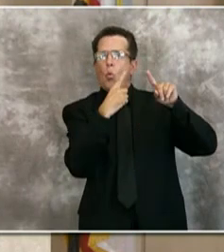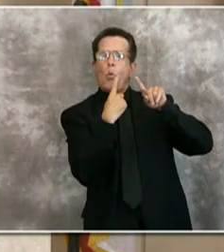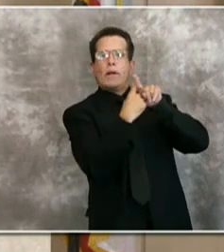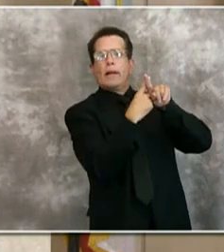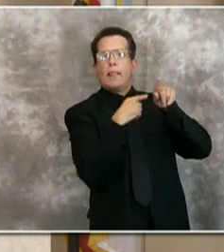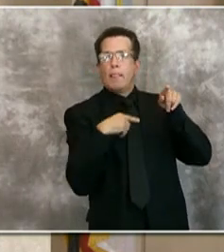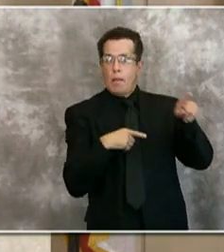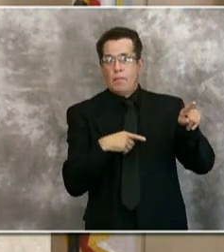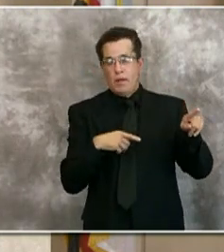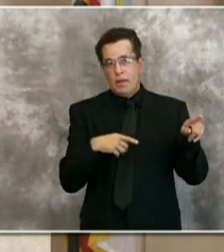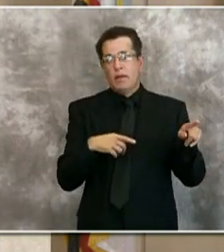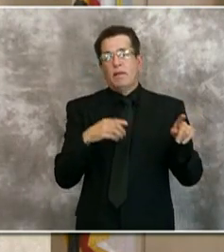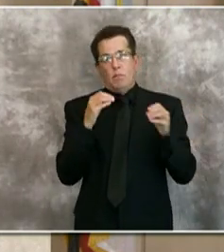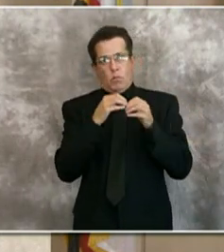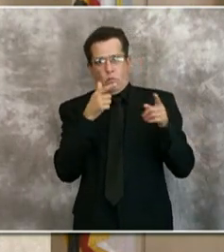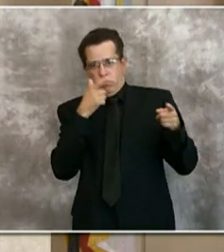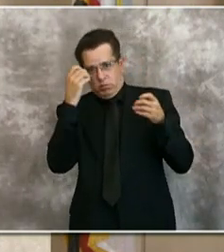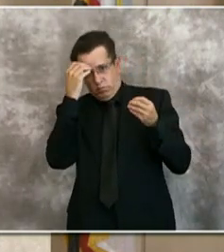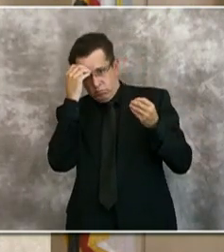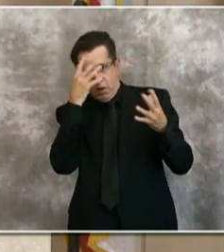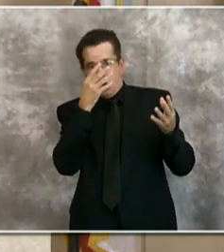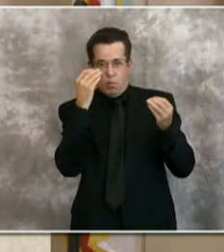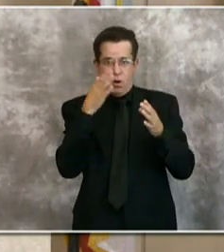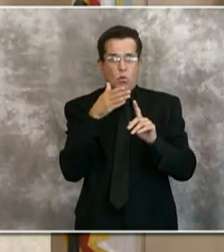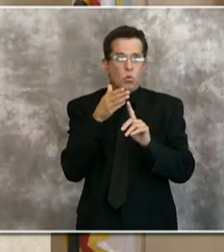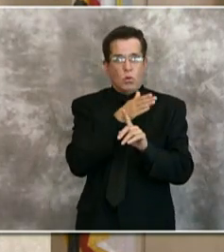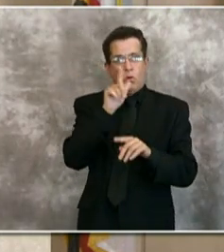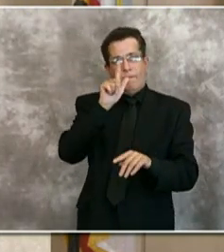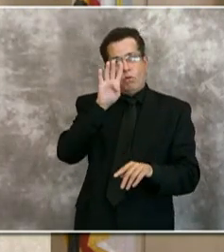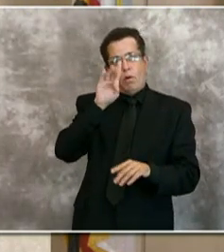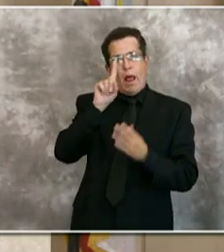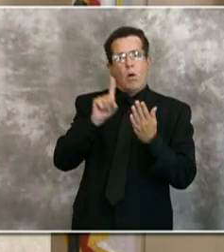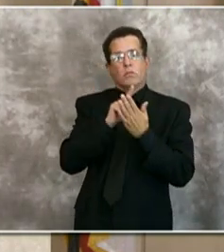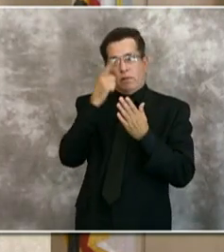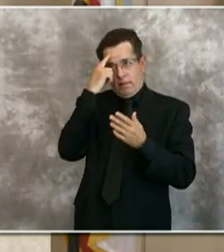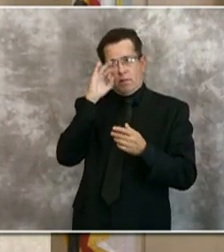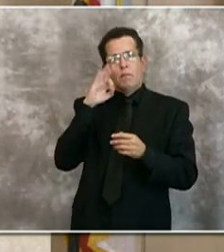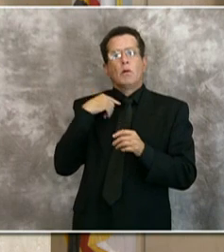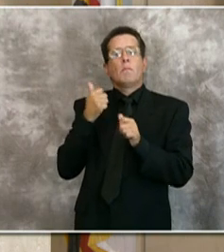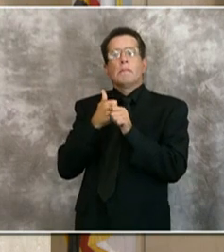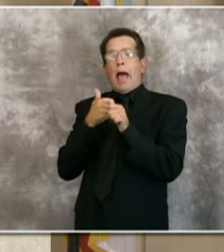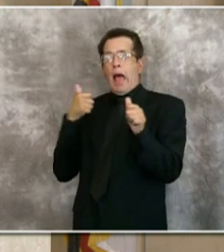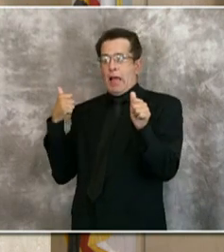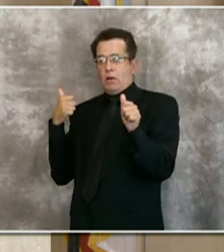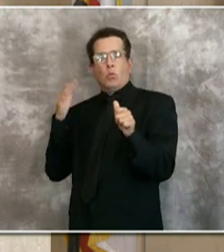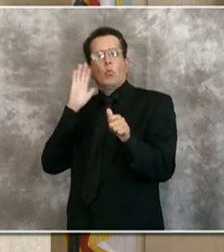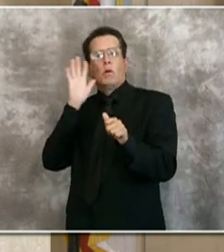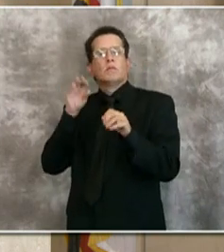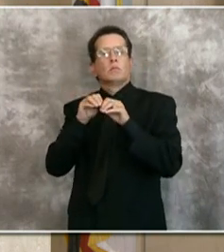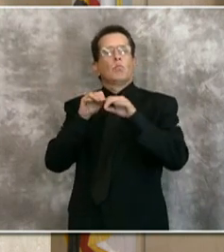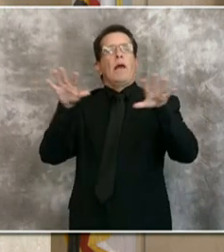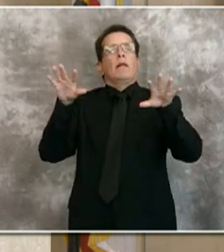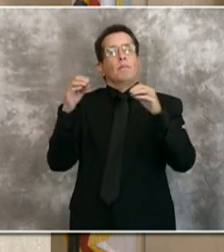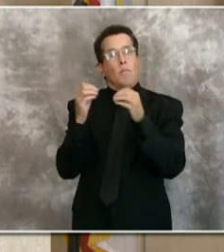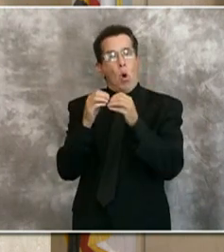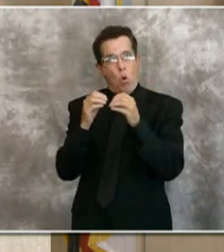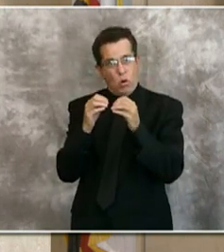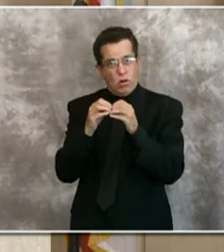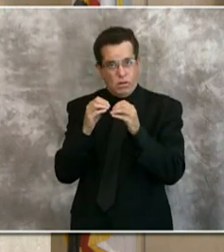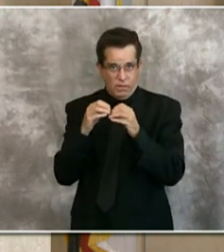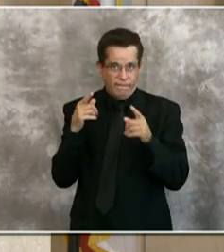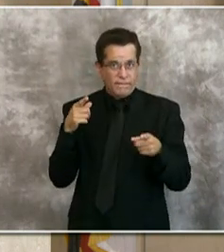do you feel like the slower pace has allowed the virus to transmit in the community more quickly than it otherwise might